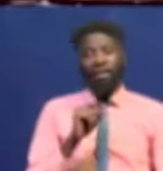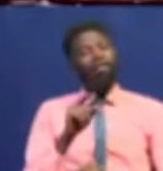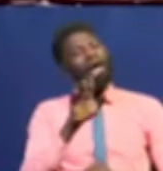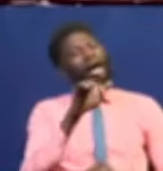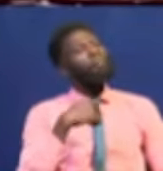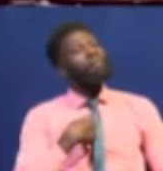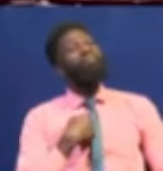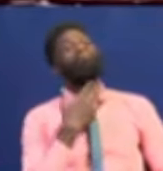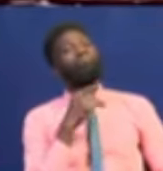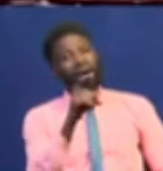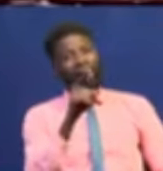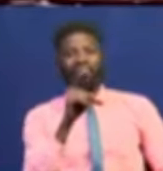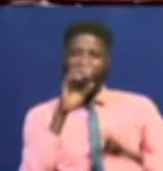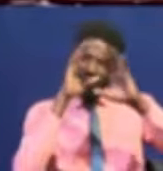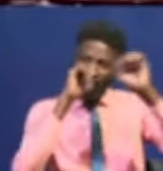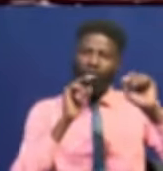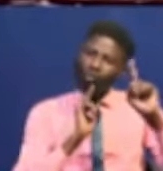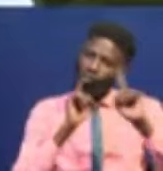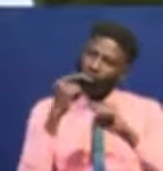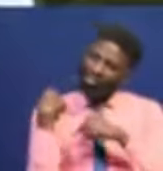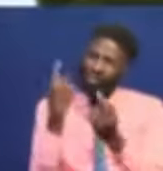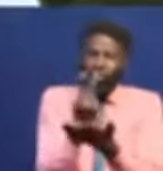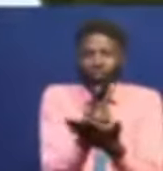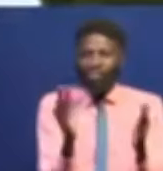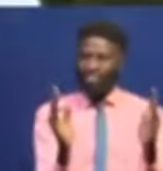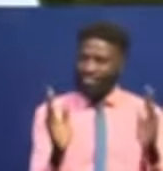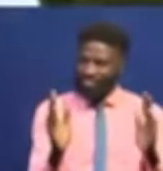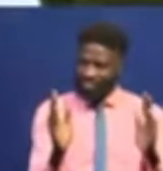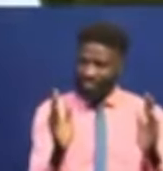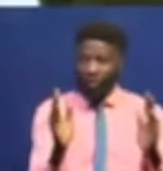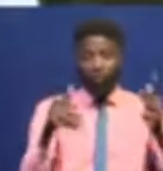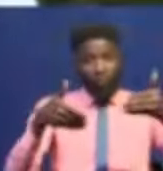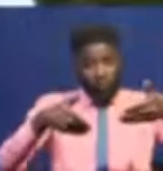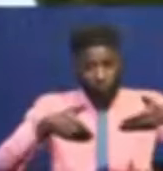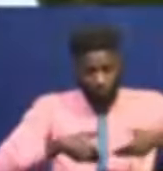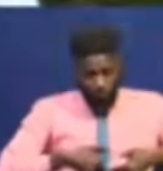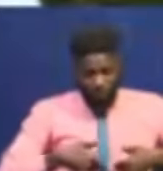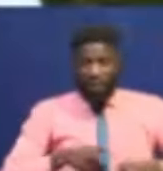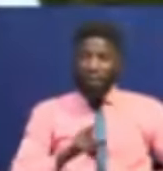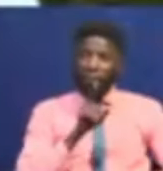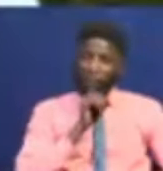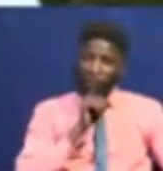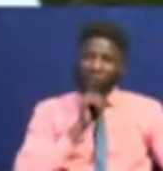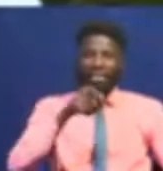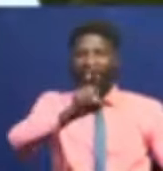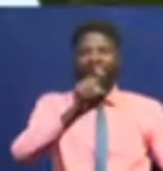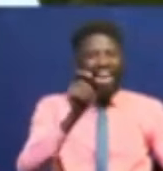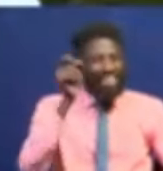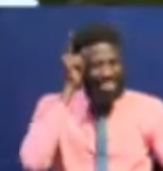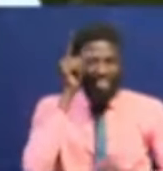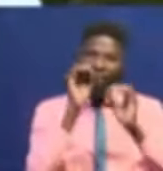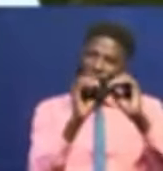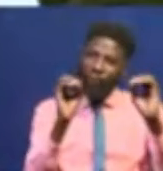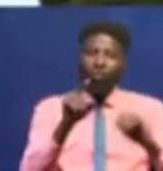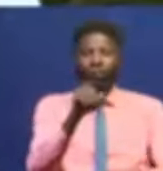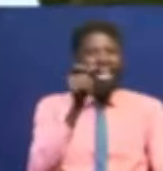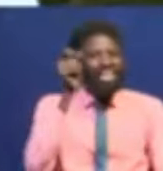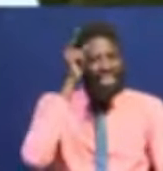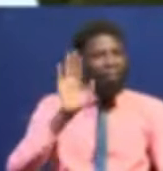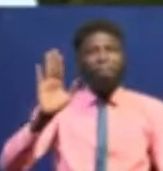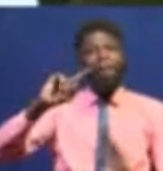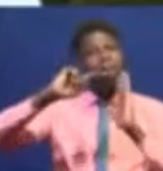You told me, Your Excellency, talk about the last 2 weeks. And the young people are saying, you don't get it. You don't understand what